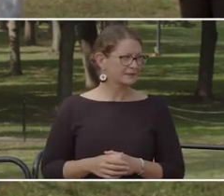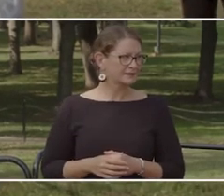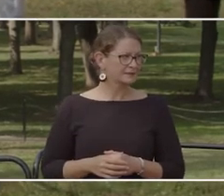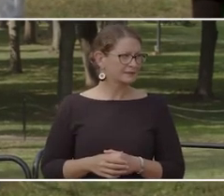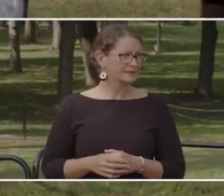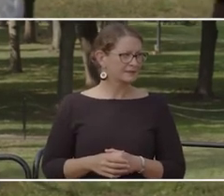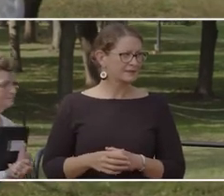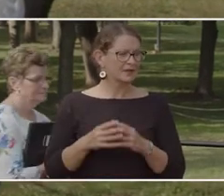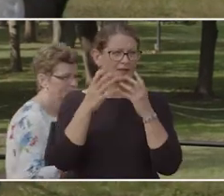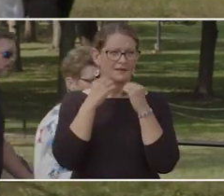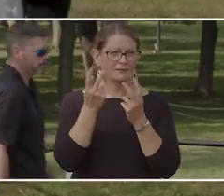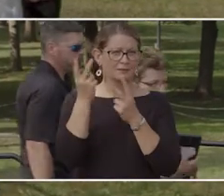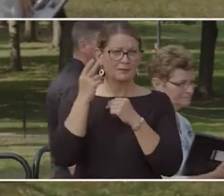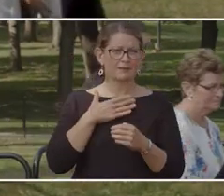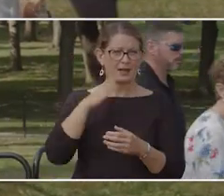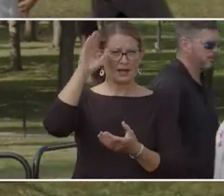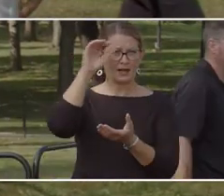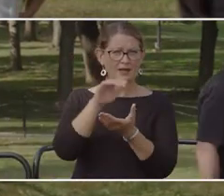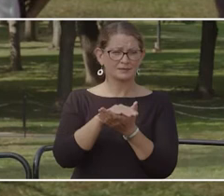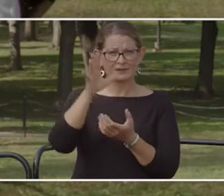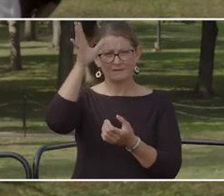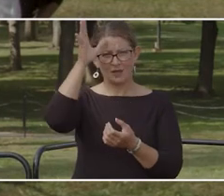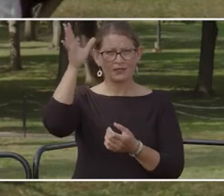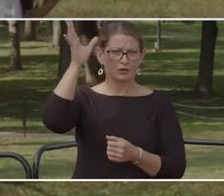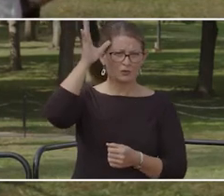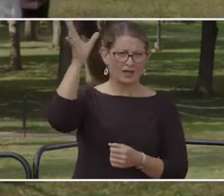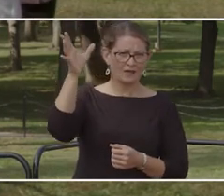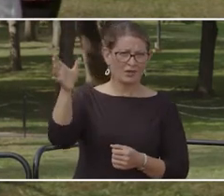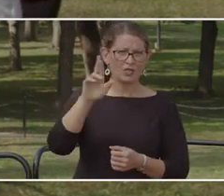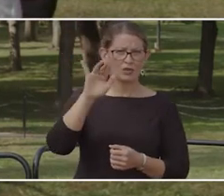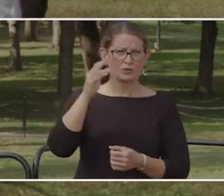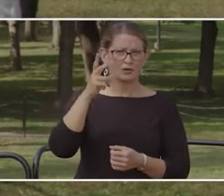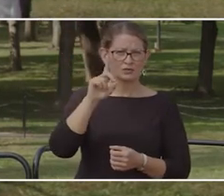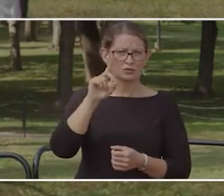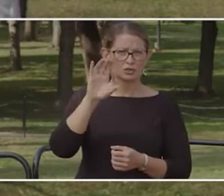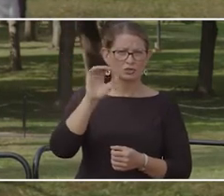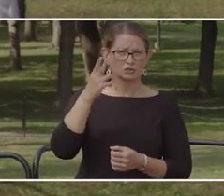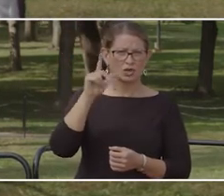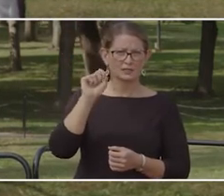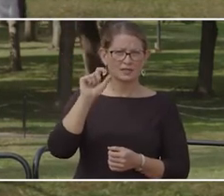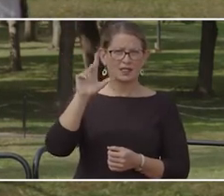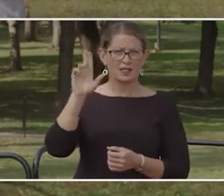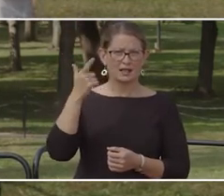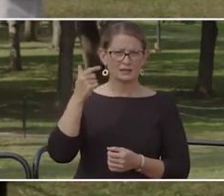In loving memory of my husband, a father, and a grandfather, Richard Charles Laux, U.S.